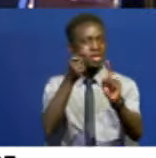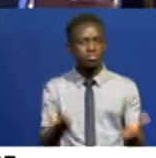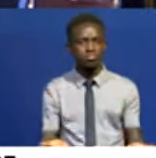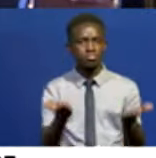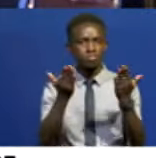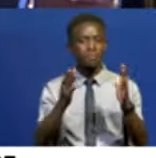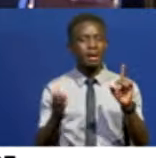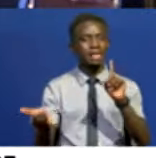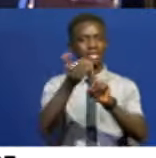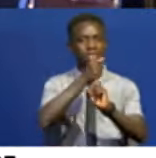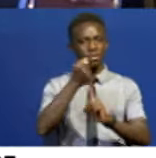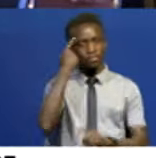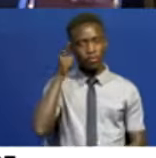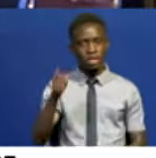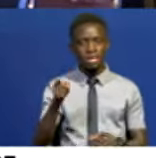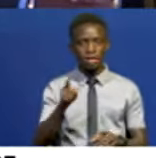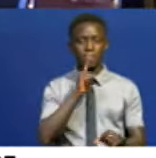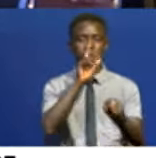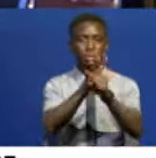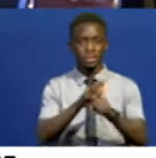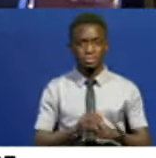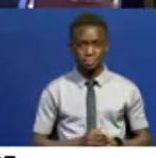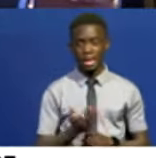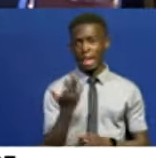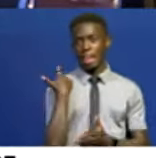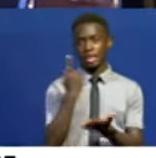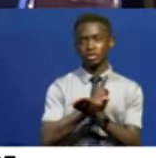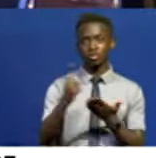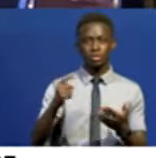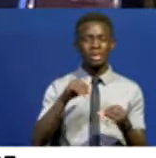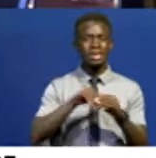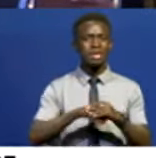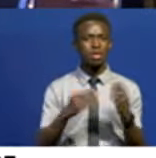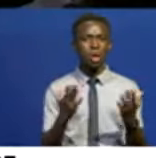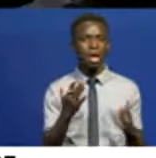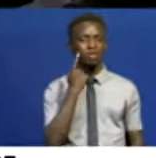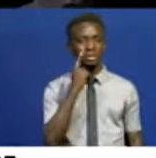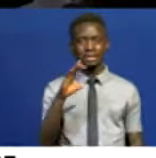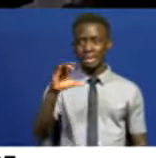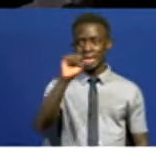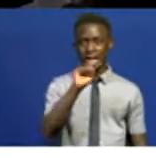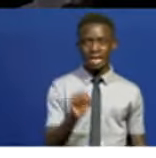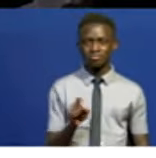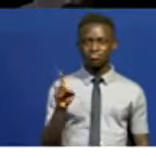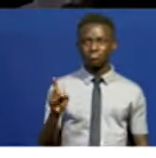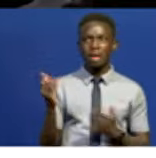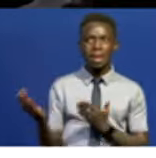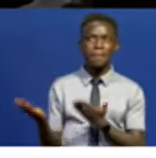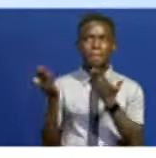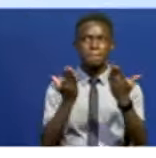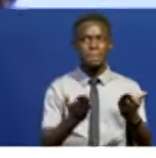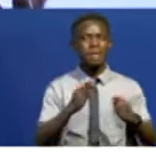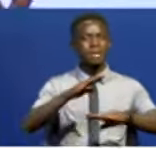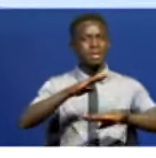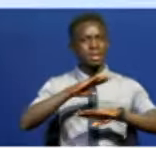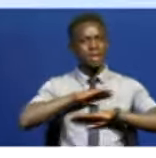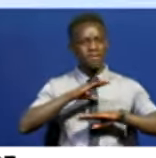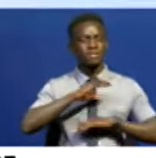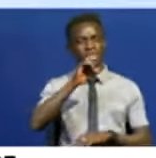this commitment. Last week in Cabinet, Minister here brought the necessary legislation that is going